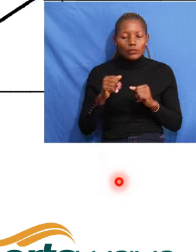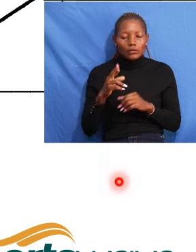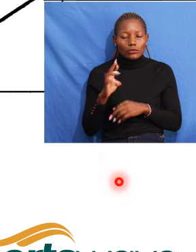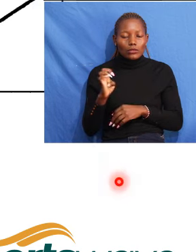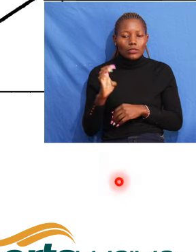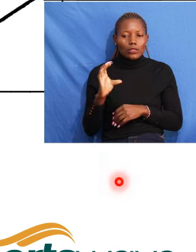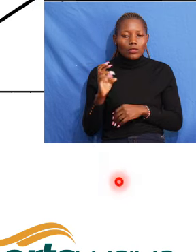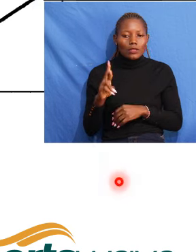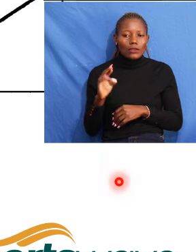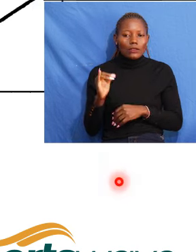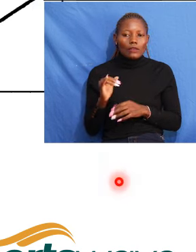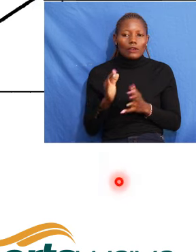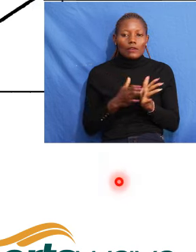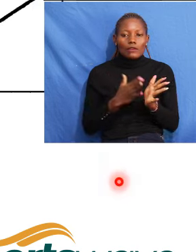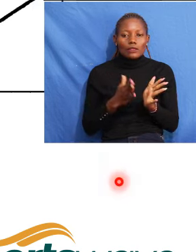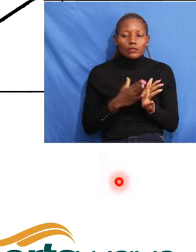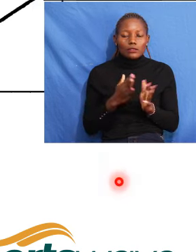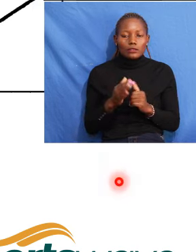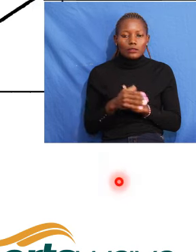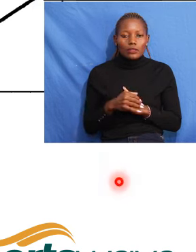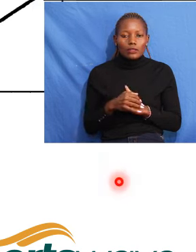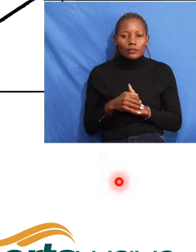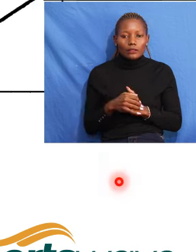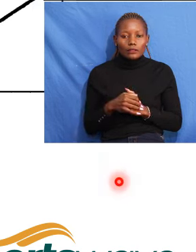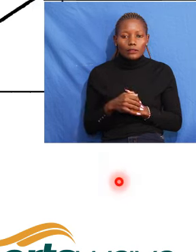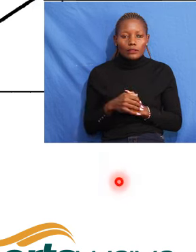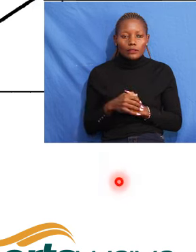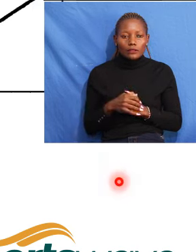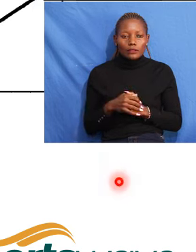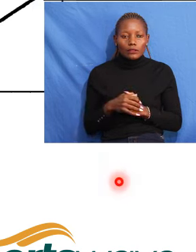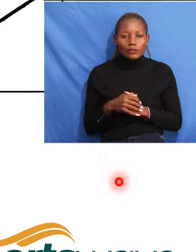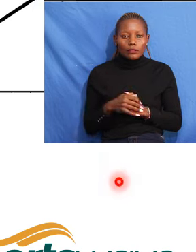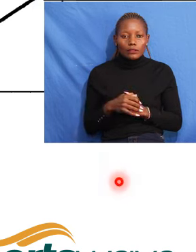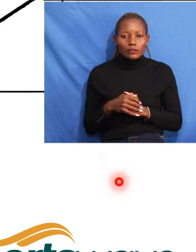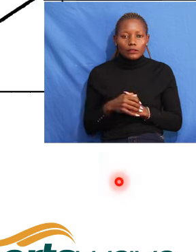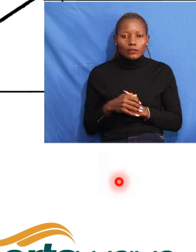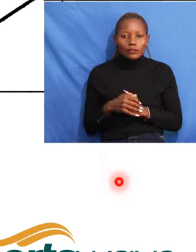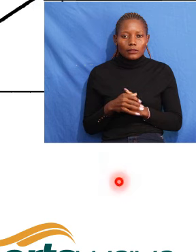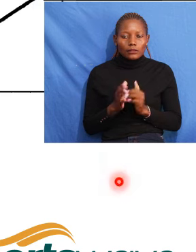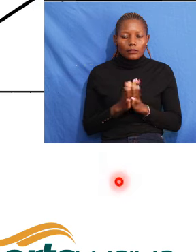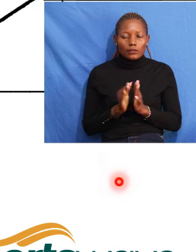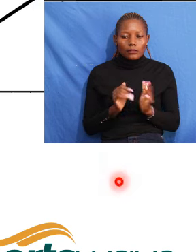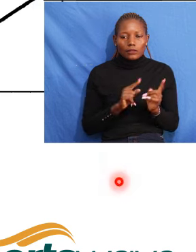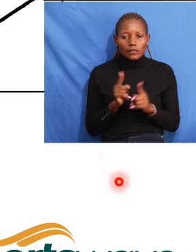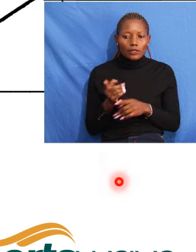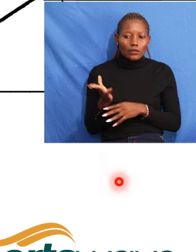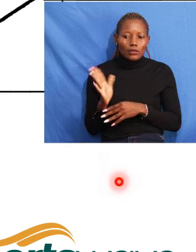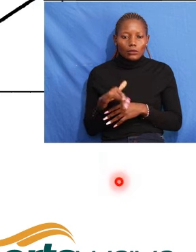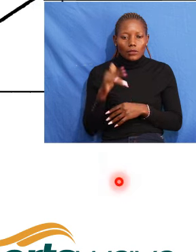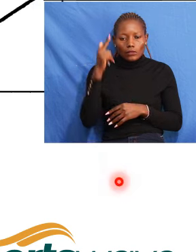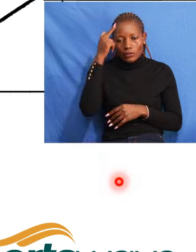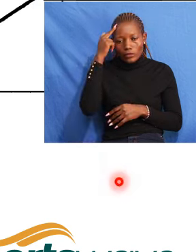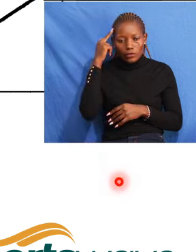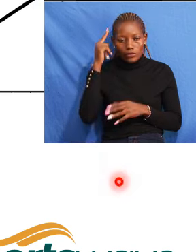faster, and they went back to their original state quicker